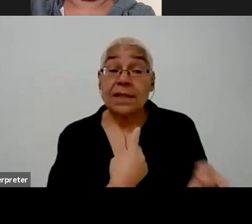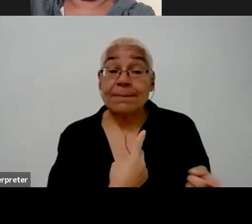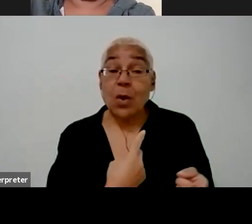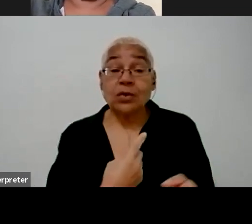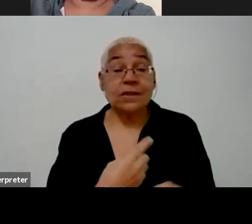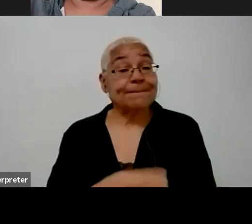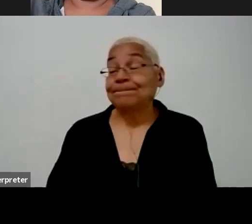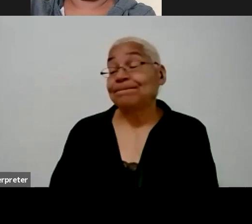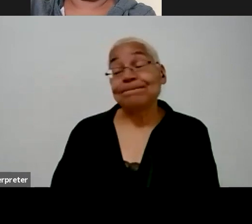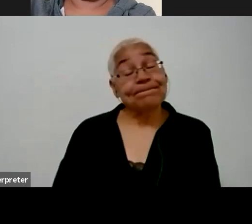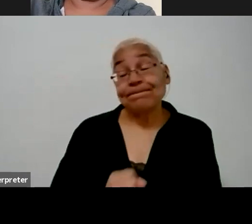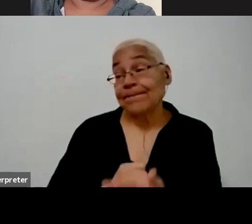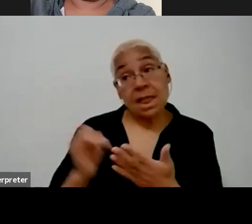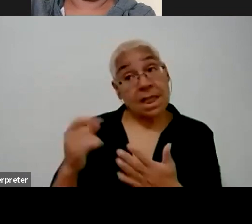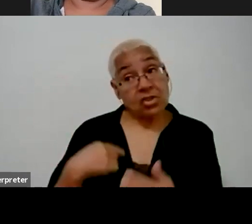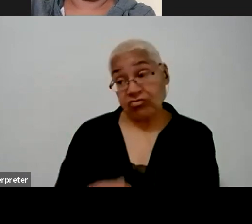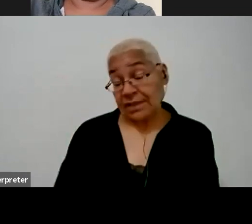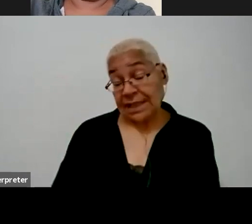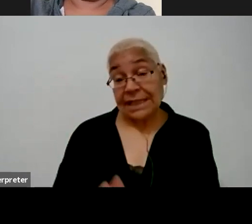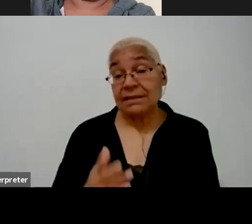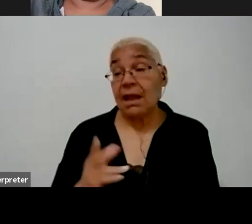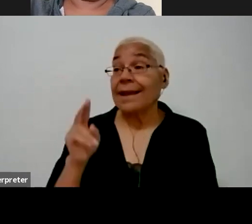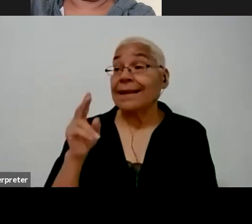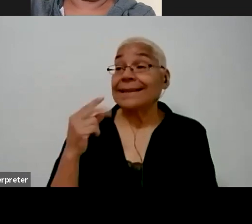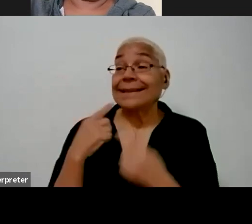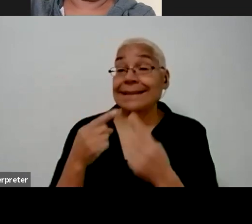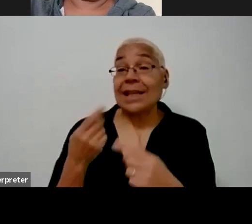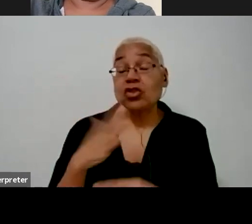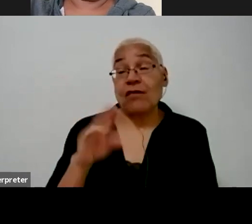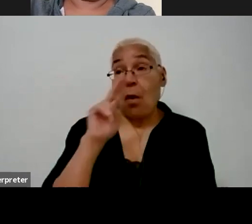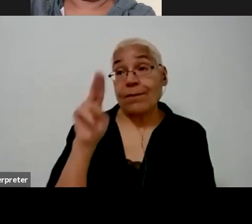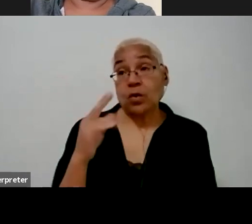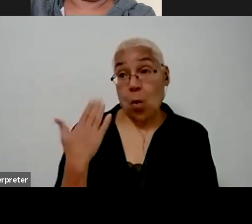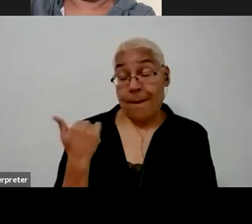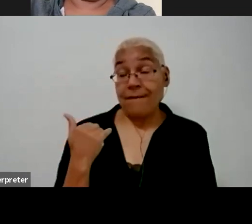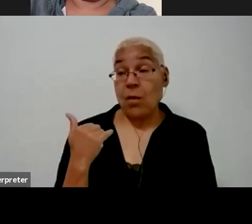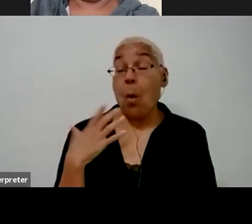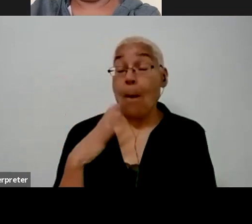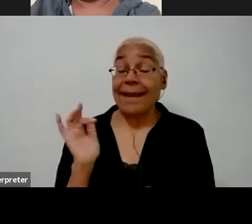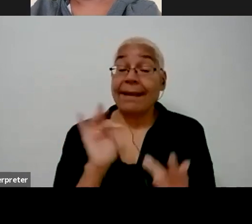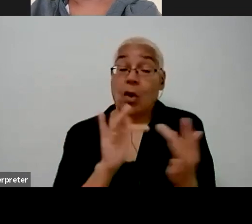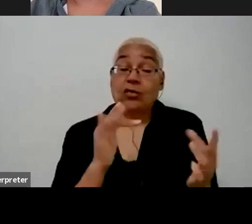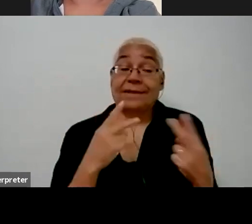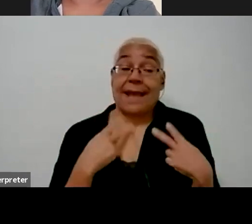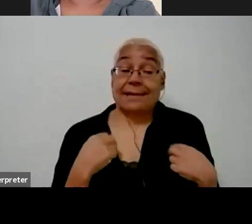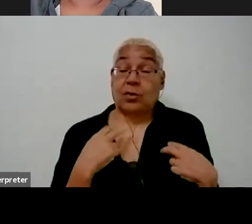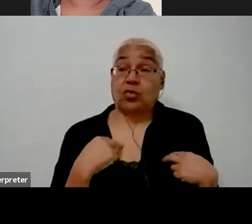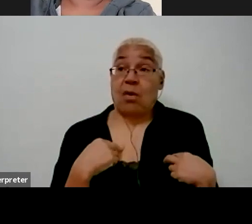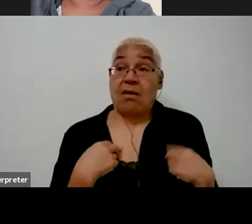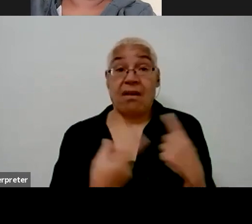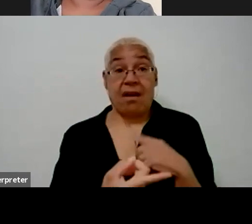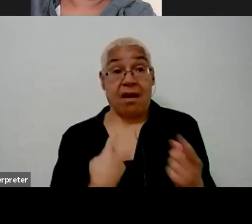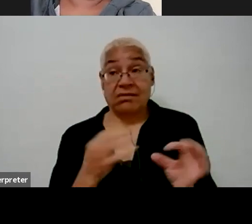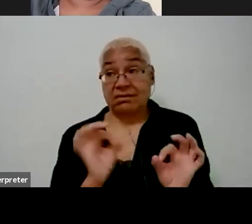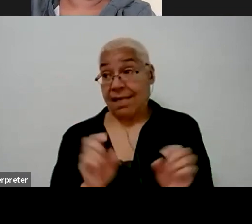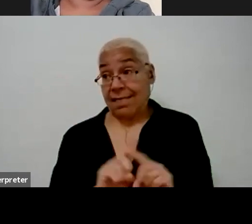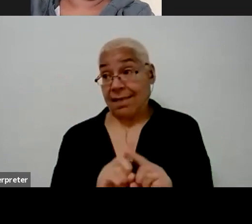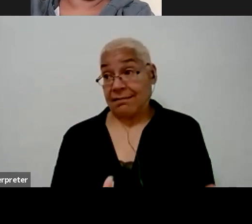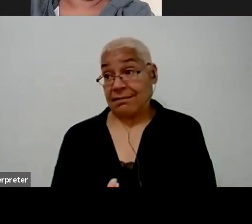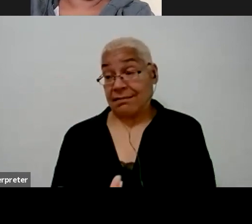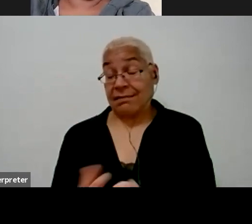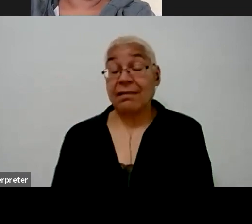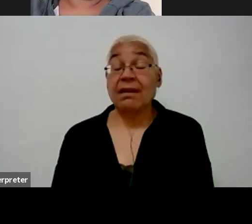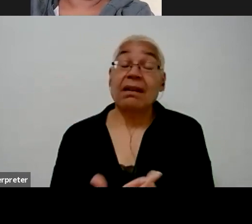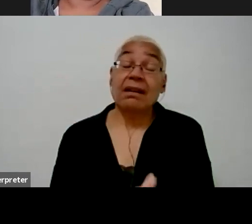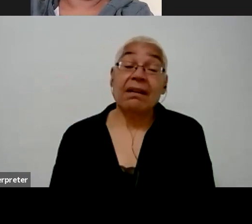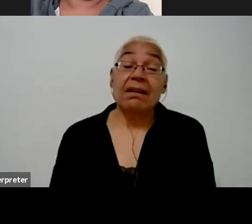don't. And the teacher from the previous school, she contacted them as well, and nobody came back to her as well. So